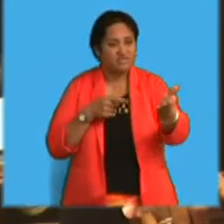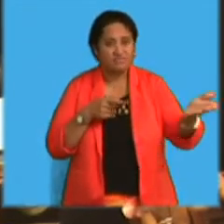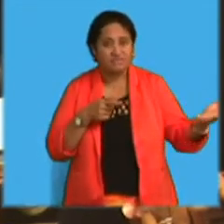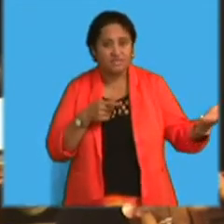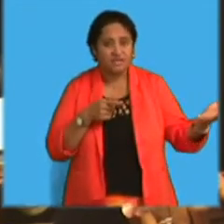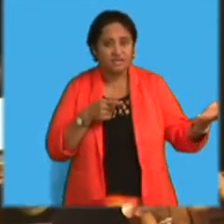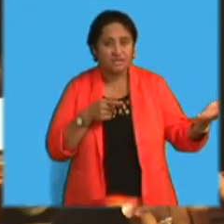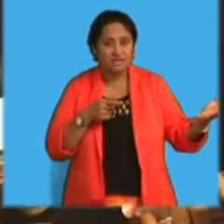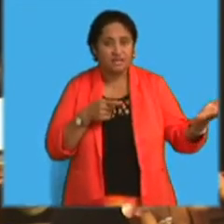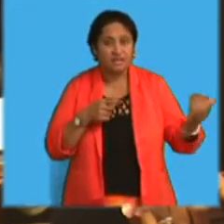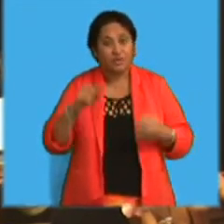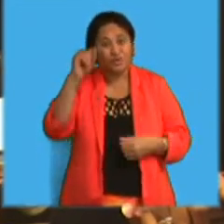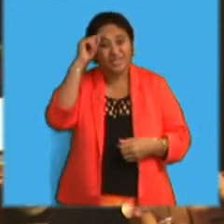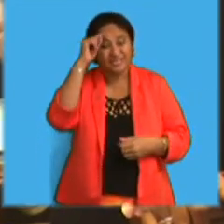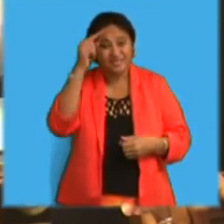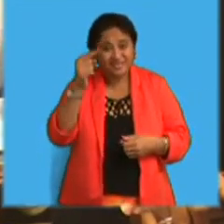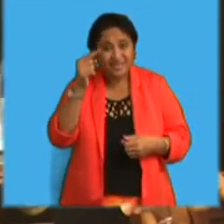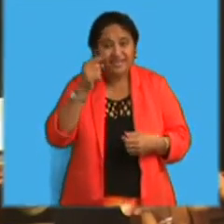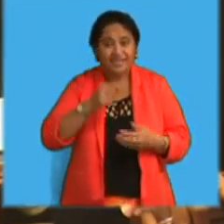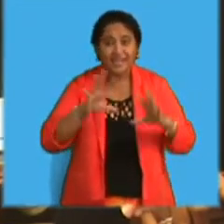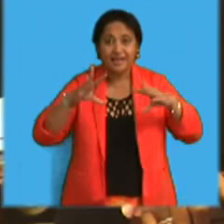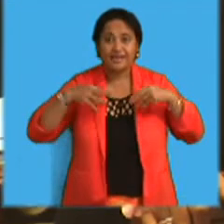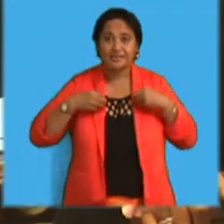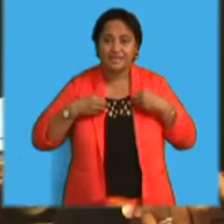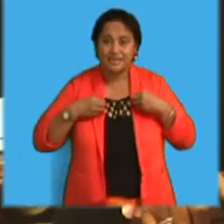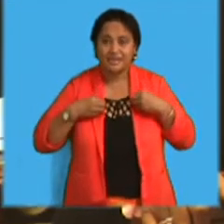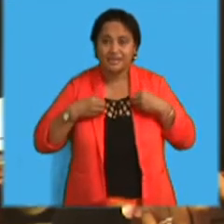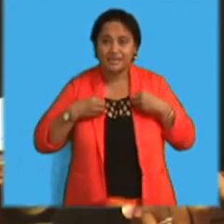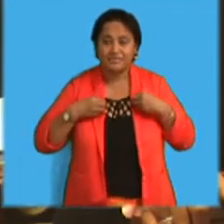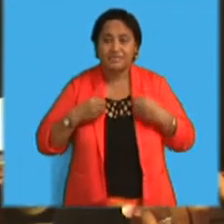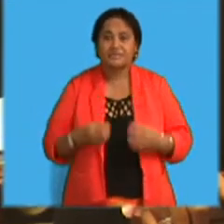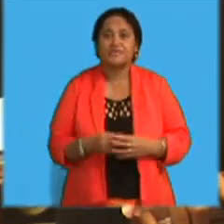comprehend that the